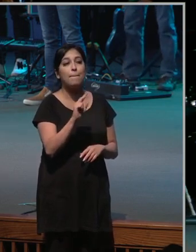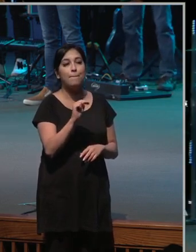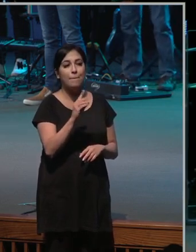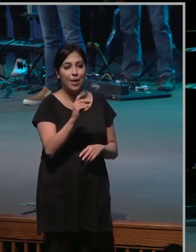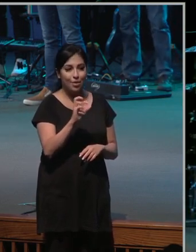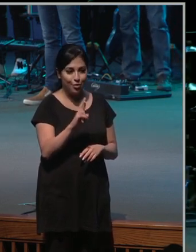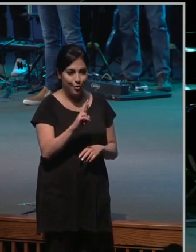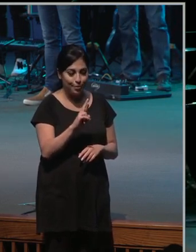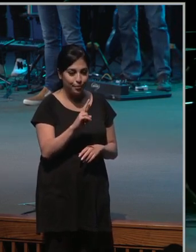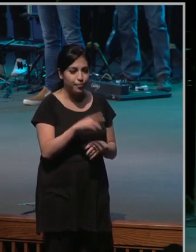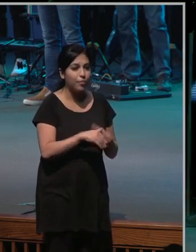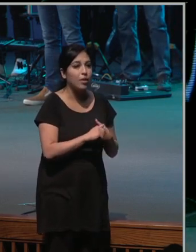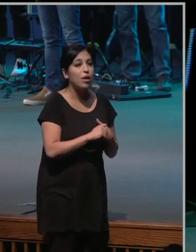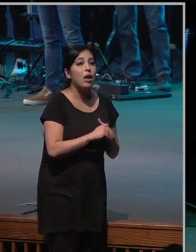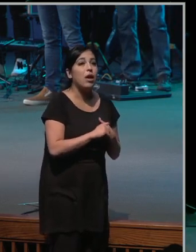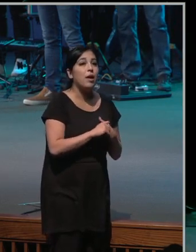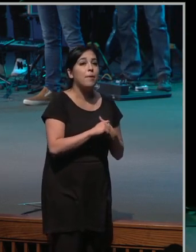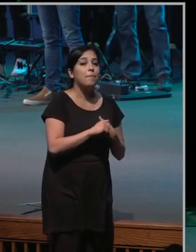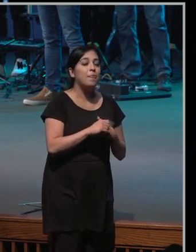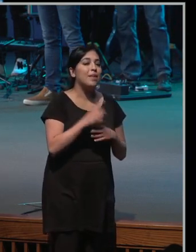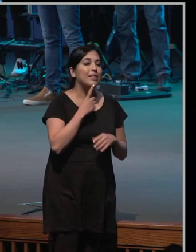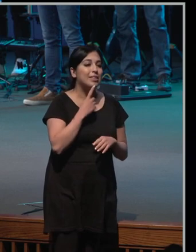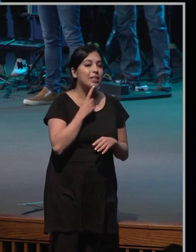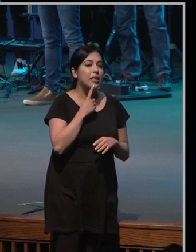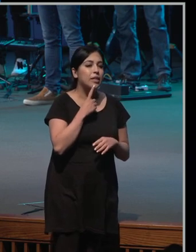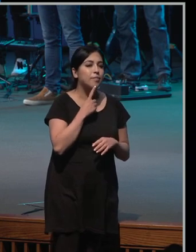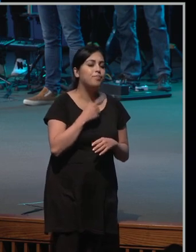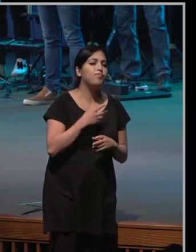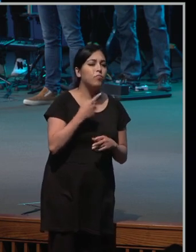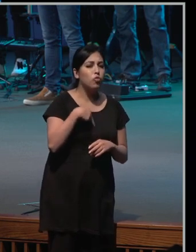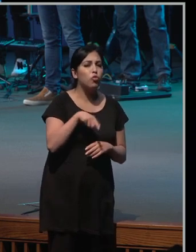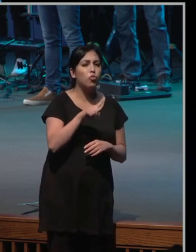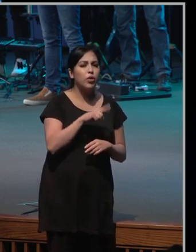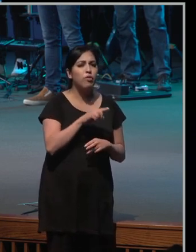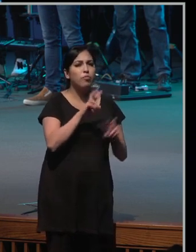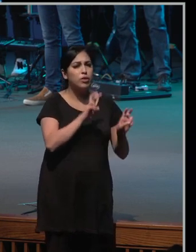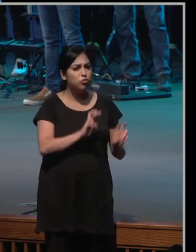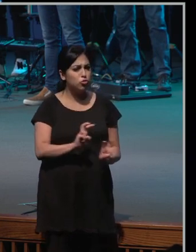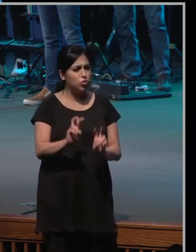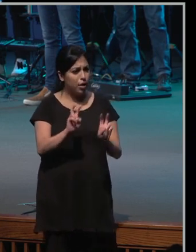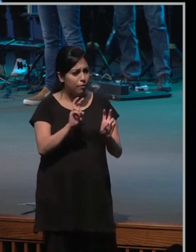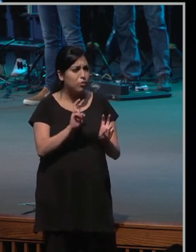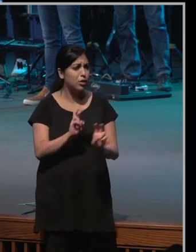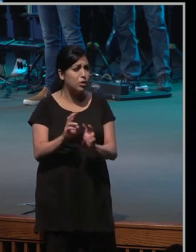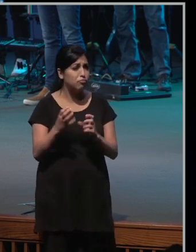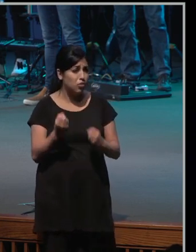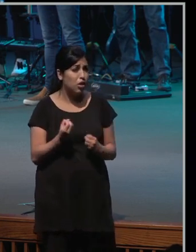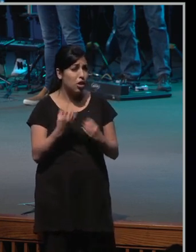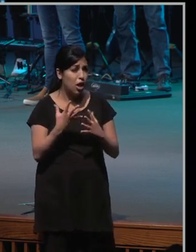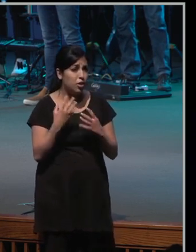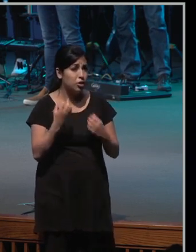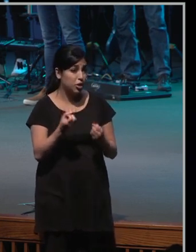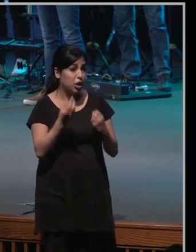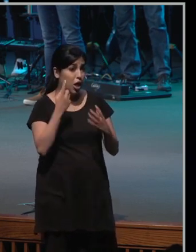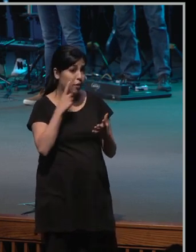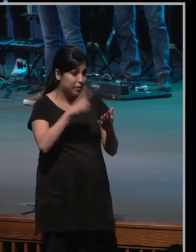feedback, and a young captain stood up and said, "Sir, we've been traveling a lot. We have more inspections coming up this